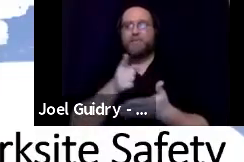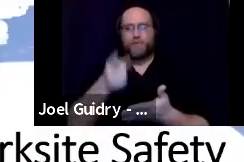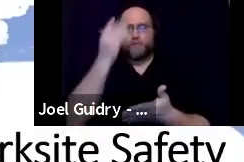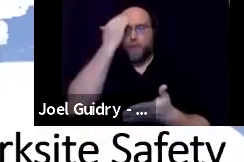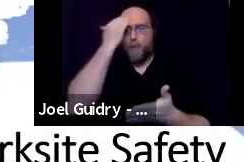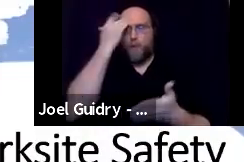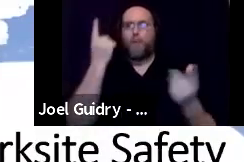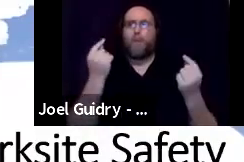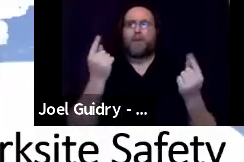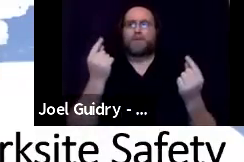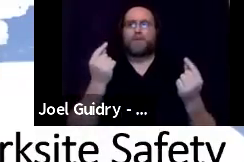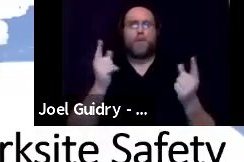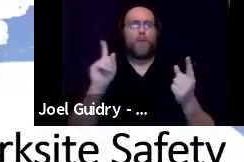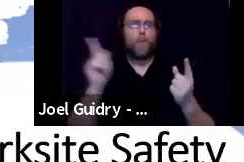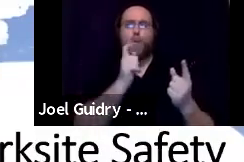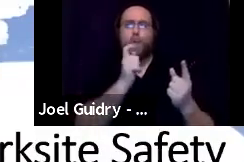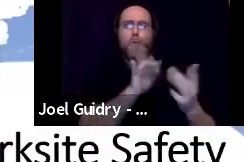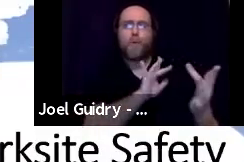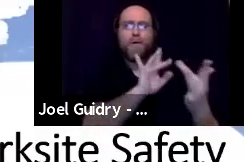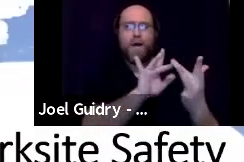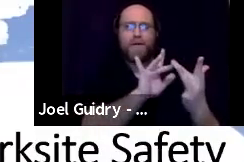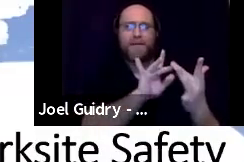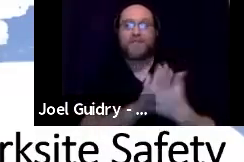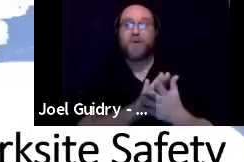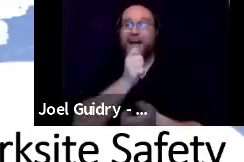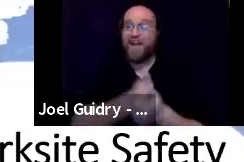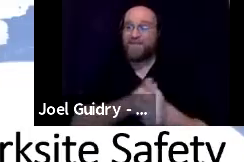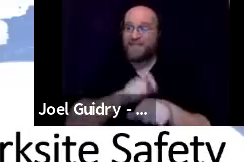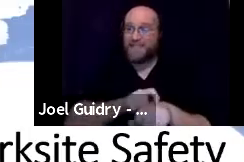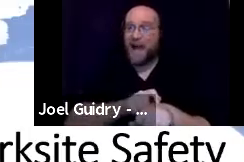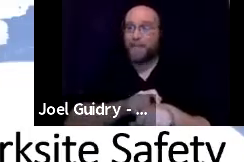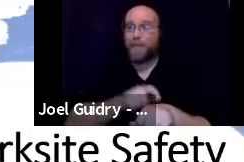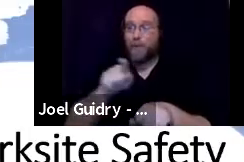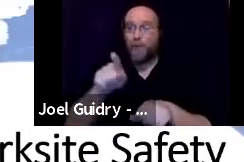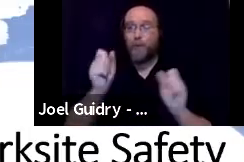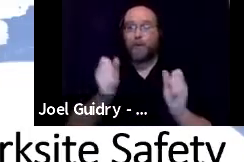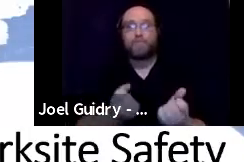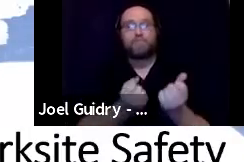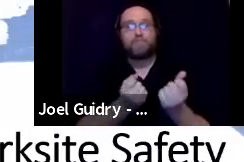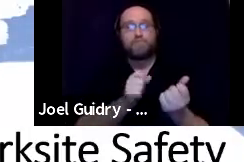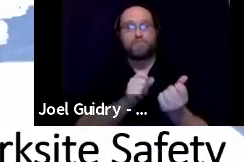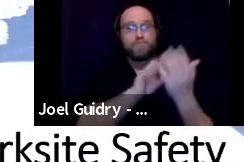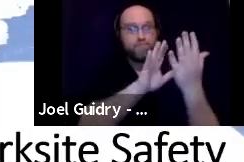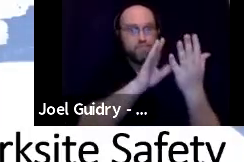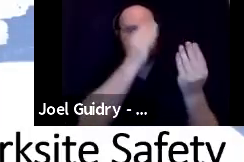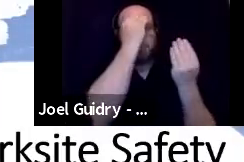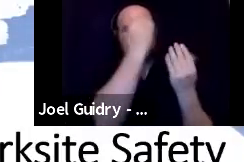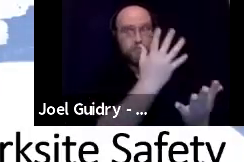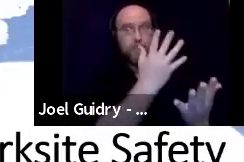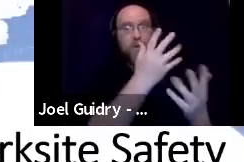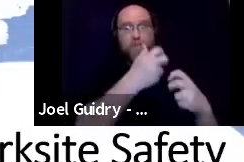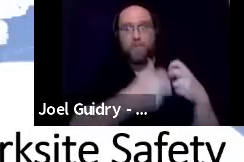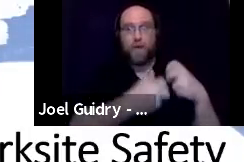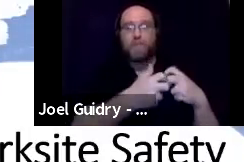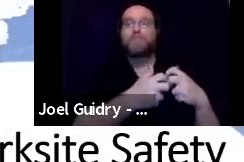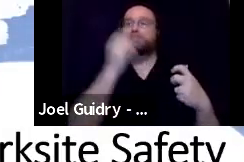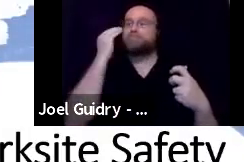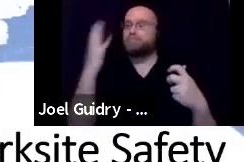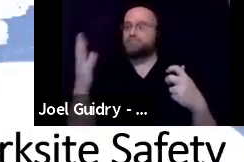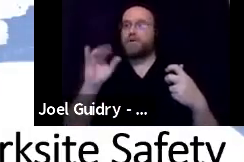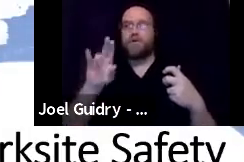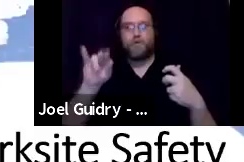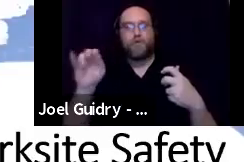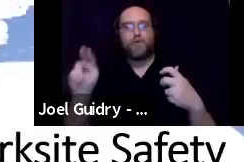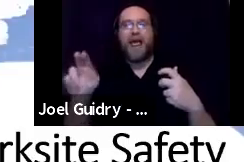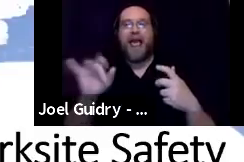every time you bring those problems up, we want to make sure it's getting notified with the union and that you're keeping a